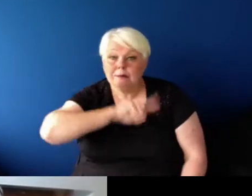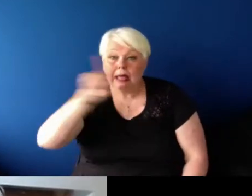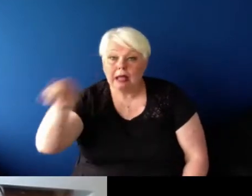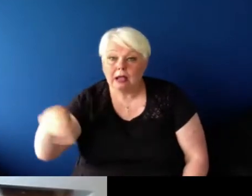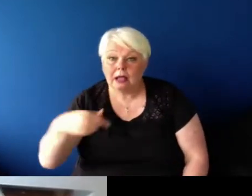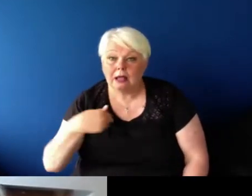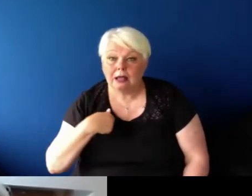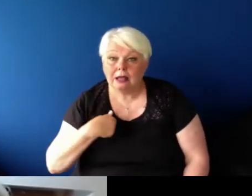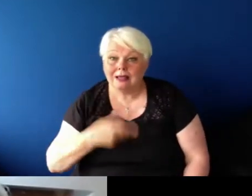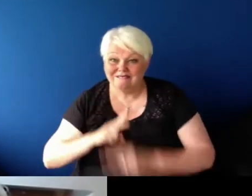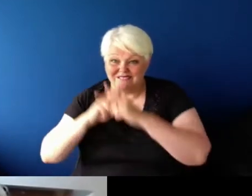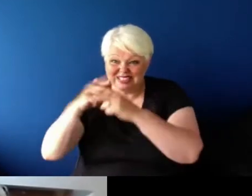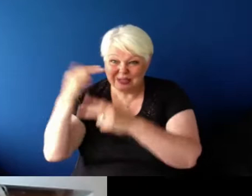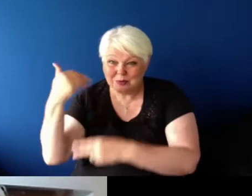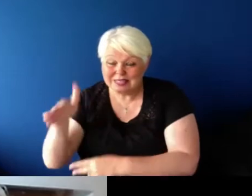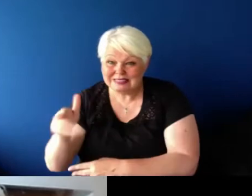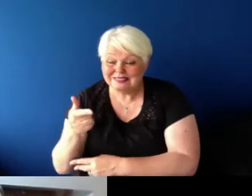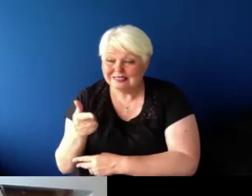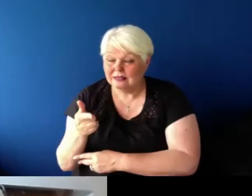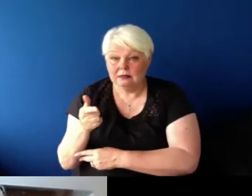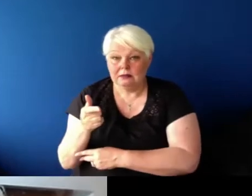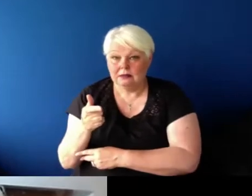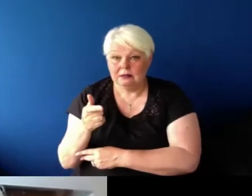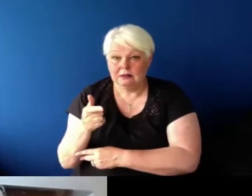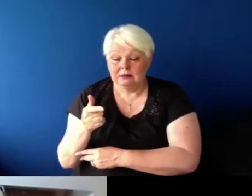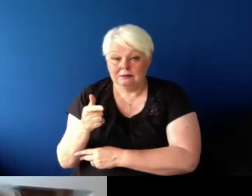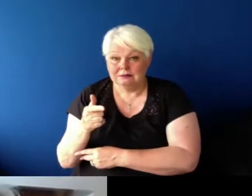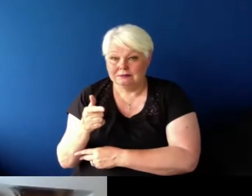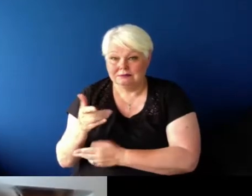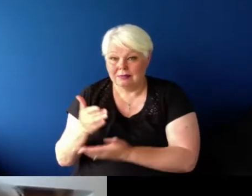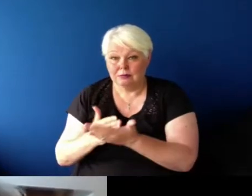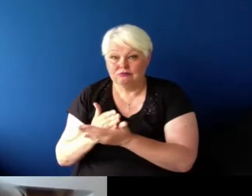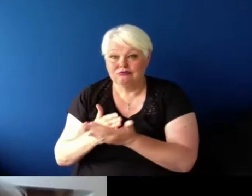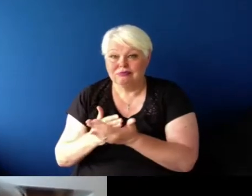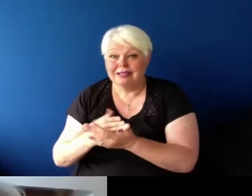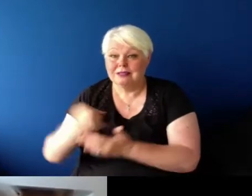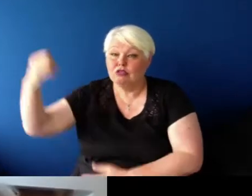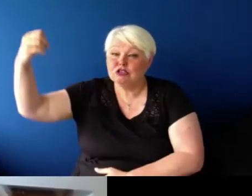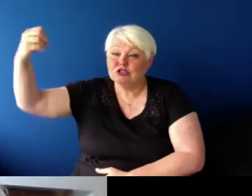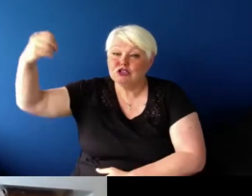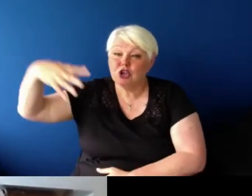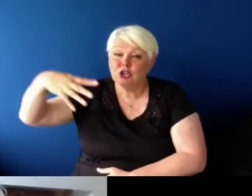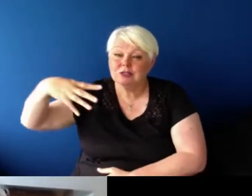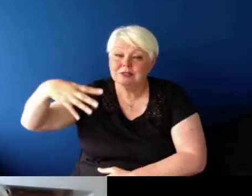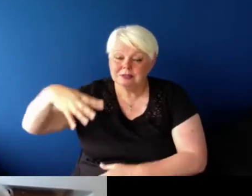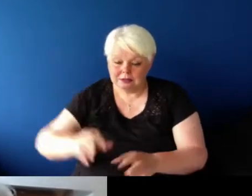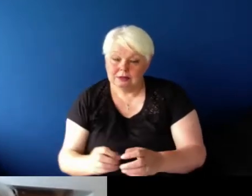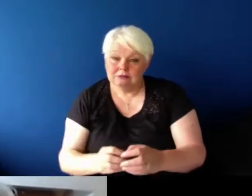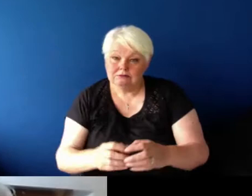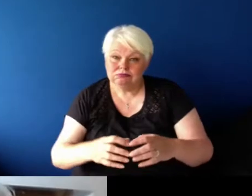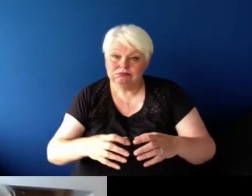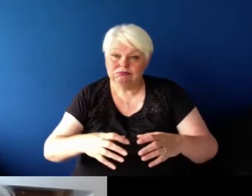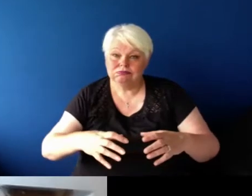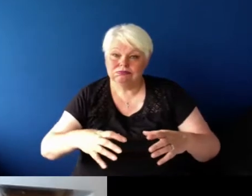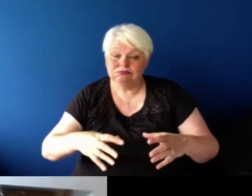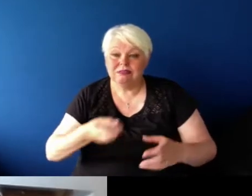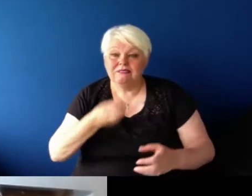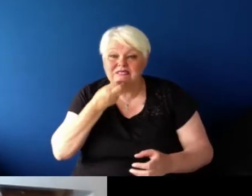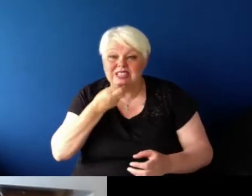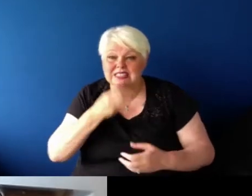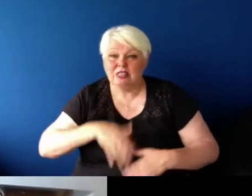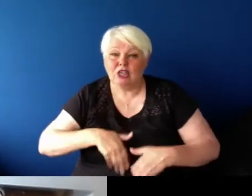visit them, you know, there they are with the bread rising in the sunshine of South African sunshine, you know, feeding the hungry kids